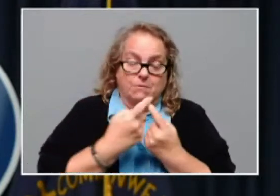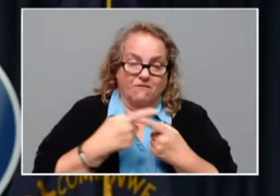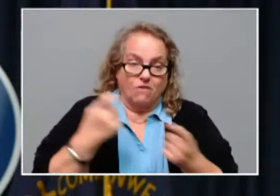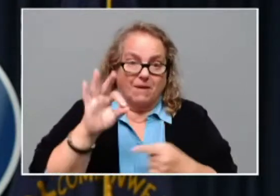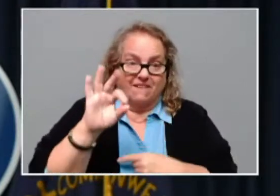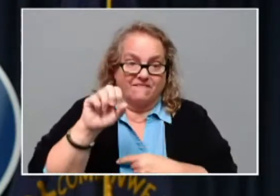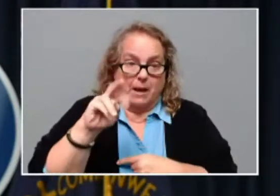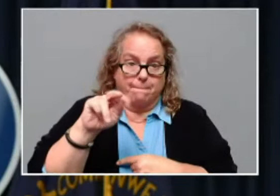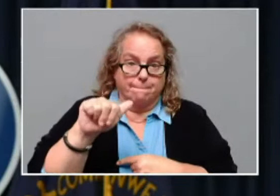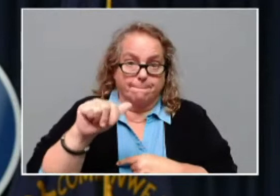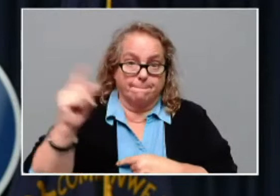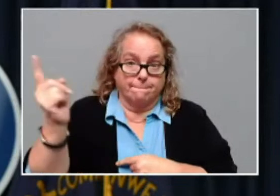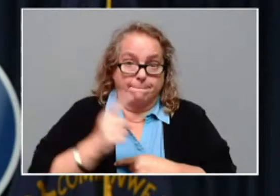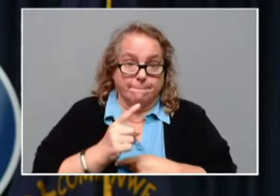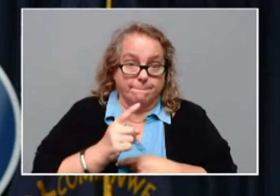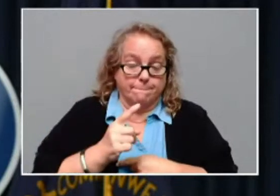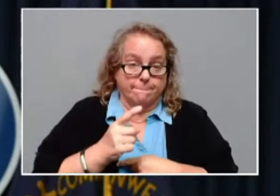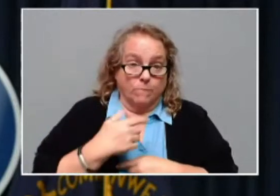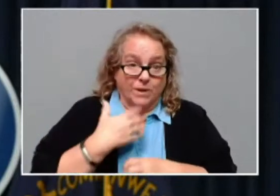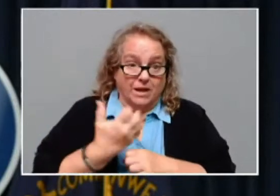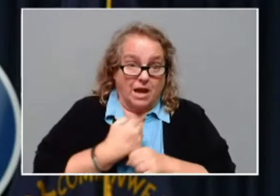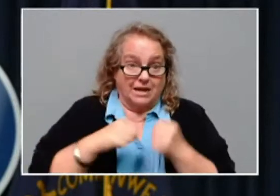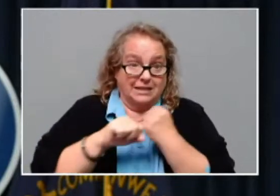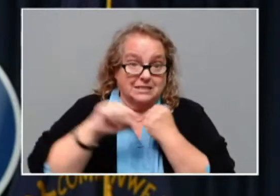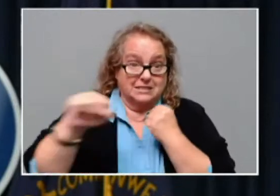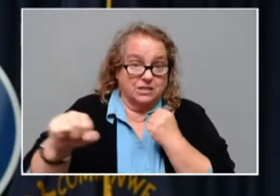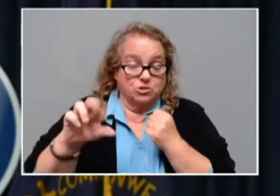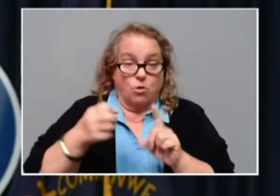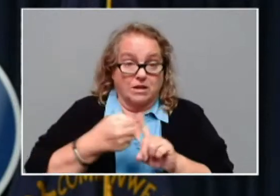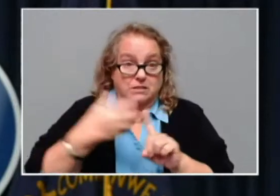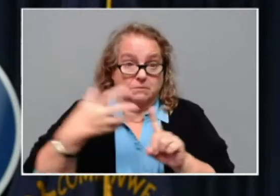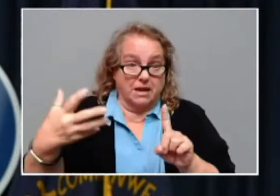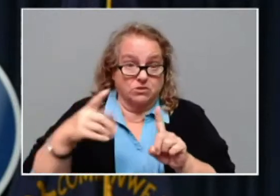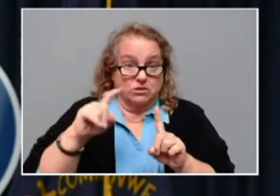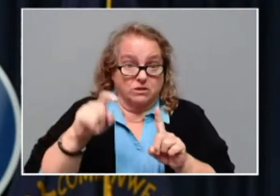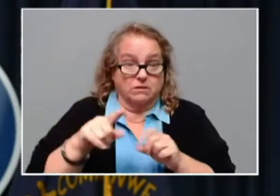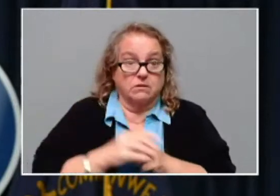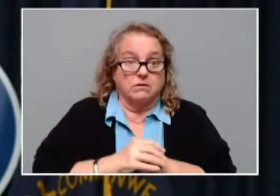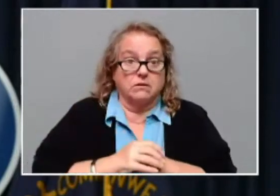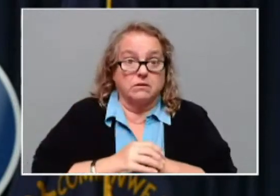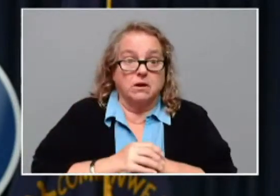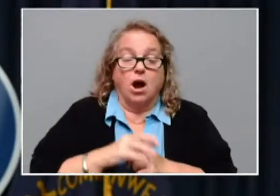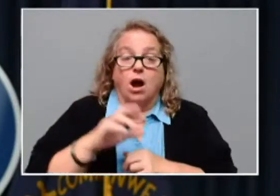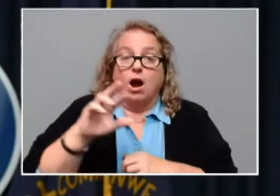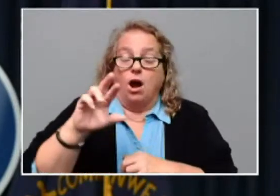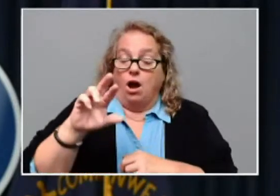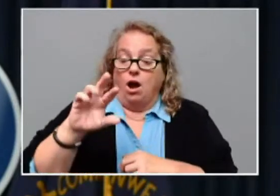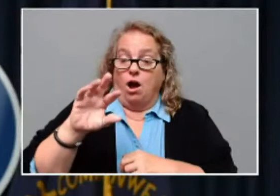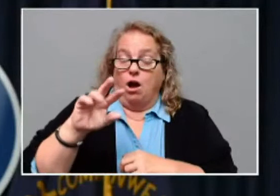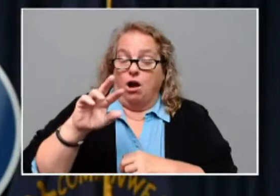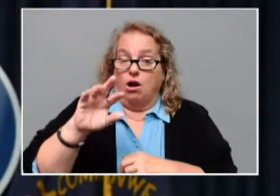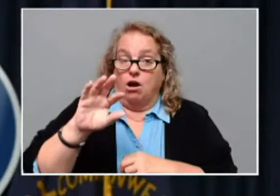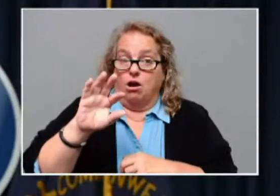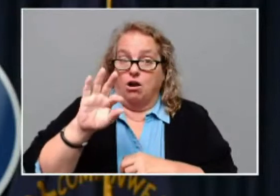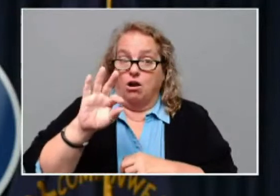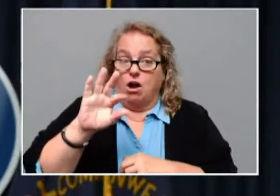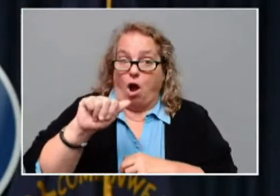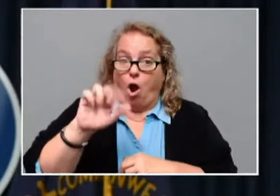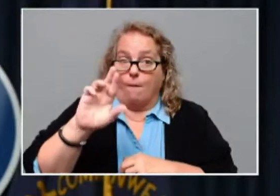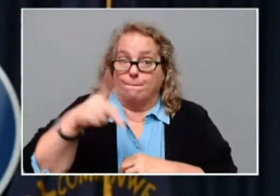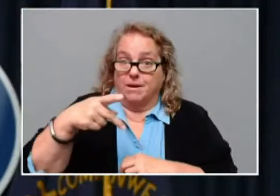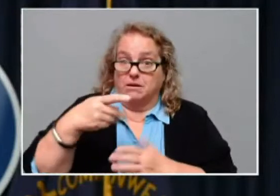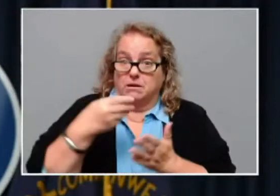got the extension on that or expansion? So the ARPA dollars won't be available until we are in regular